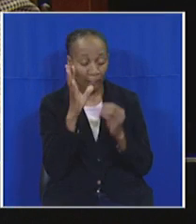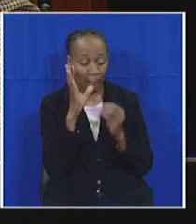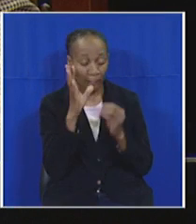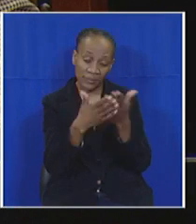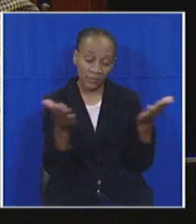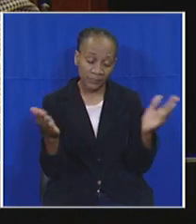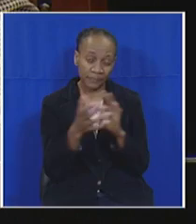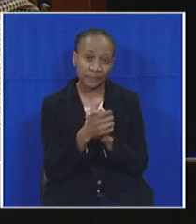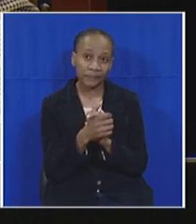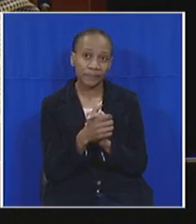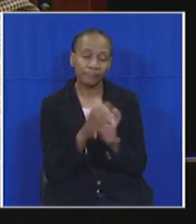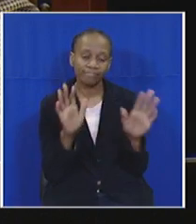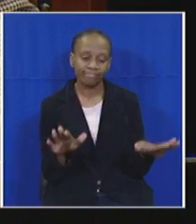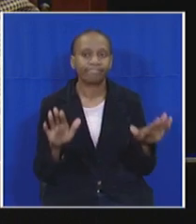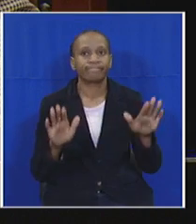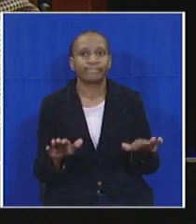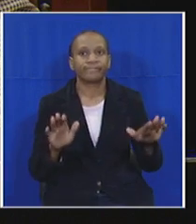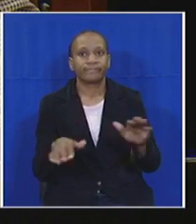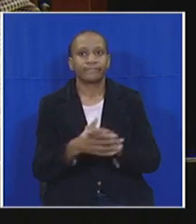Honorable members,